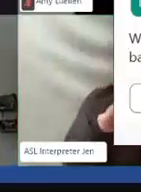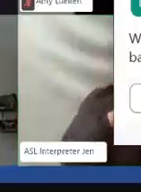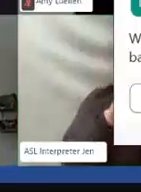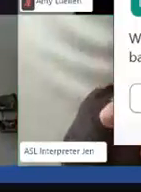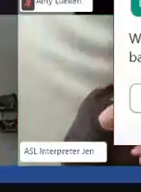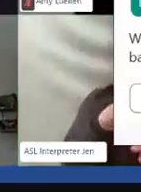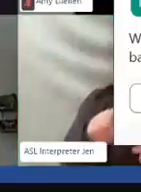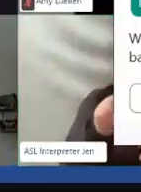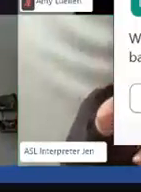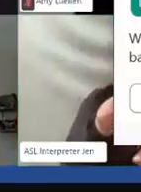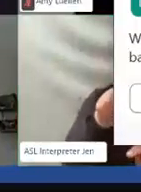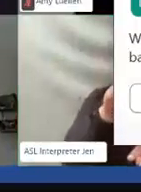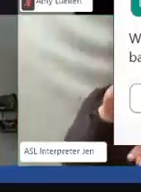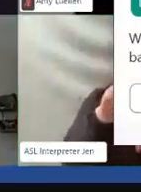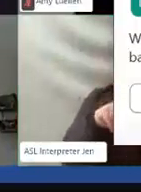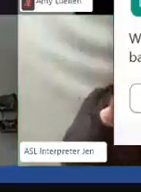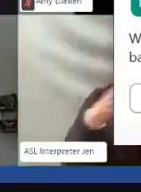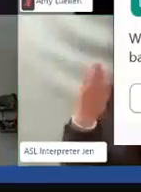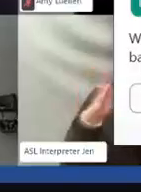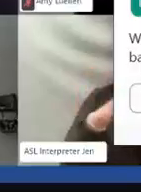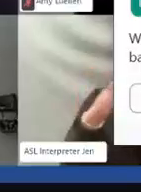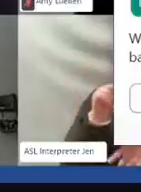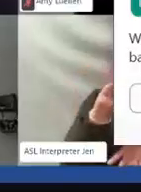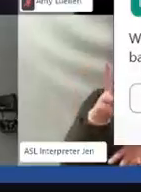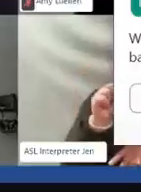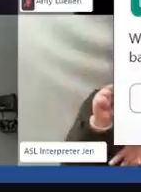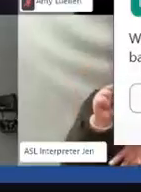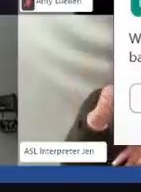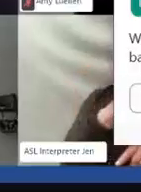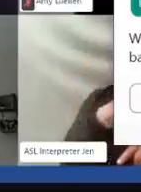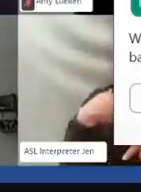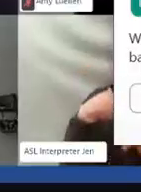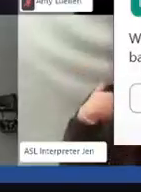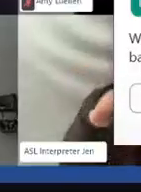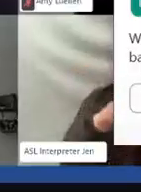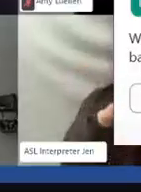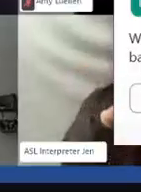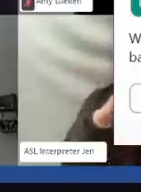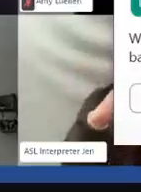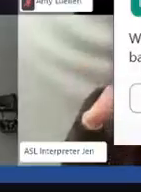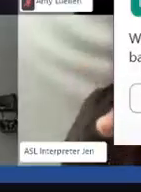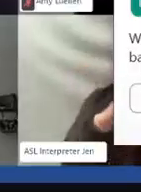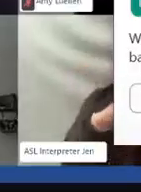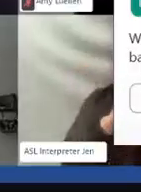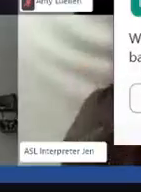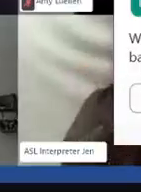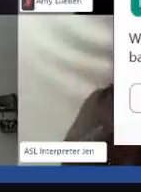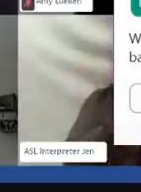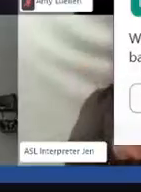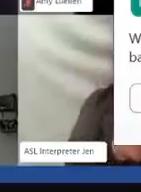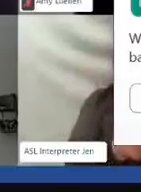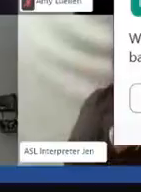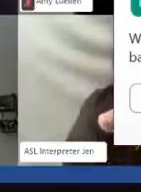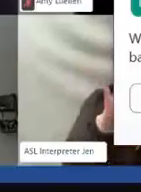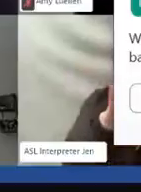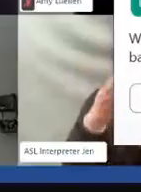that. Due to the open door laws, we have specific rules we have to follow